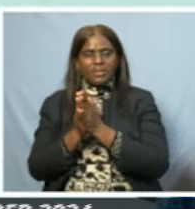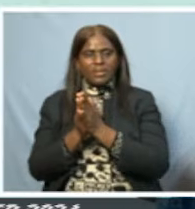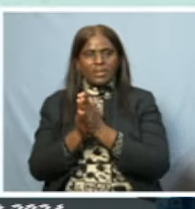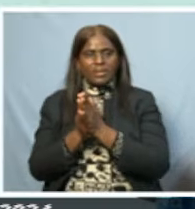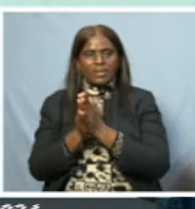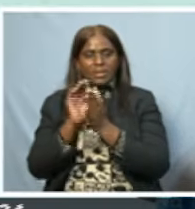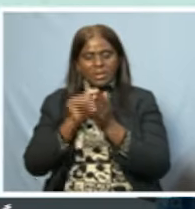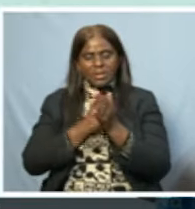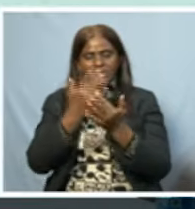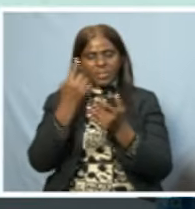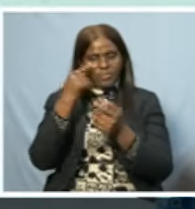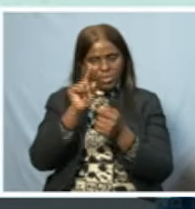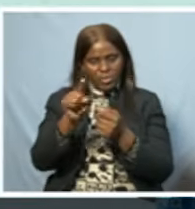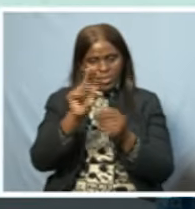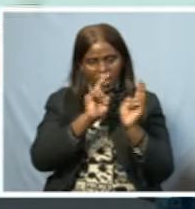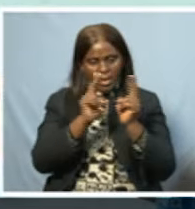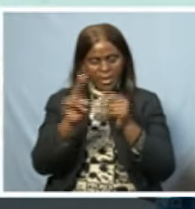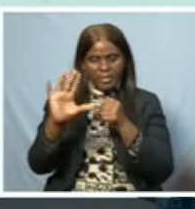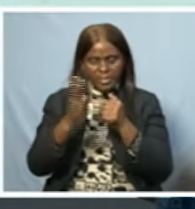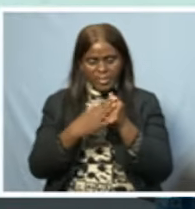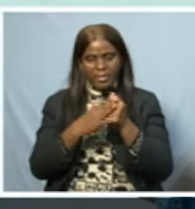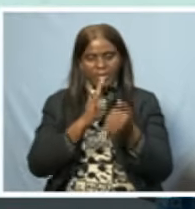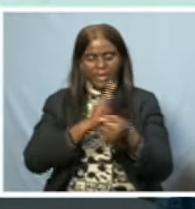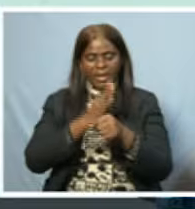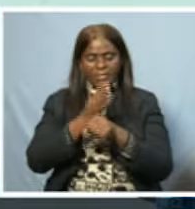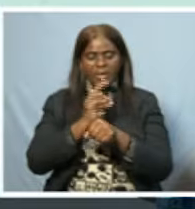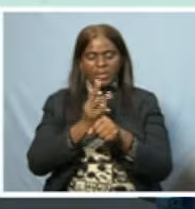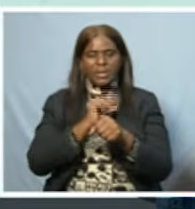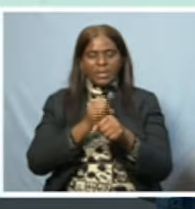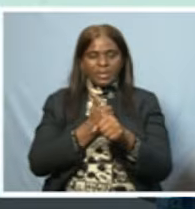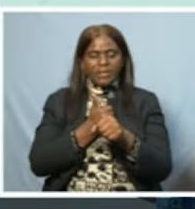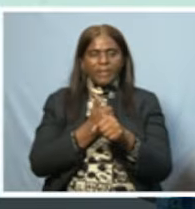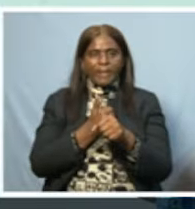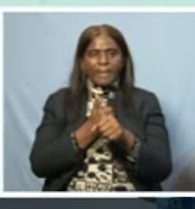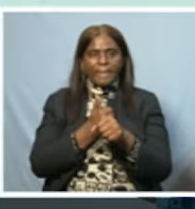we usually wait for their response after we